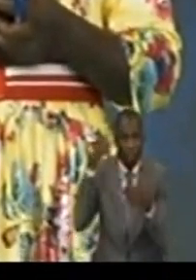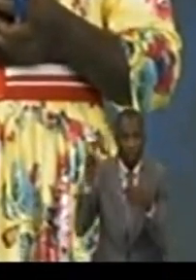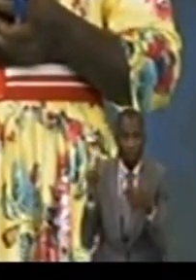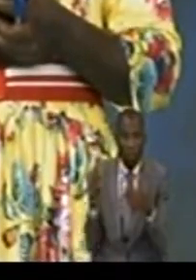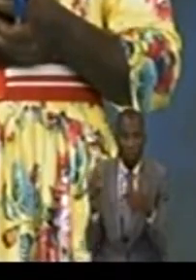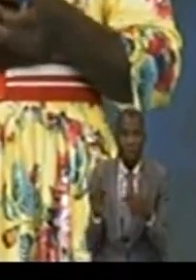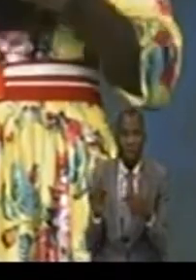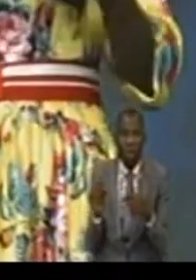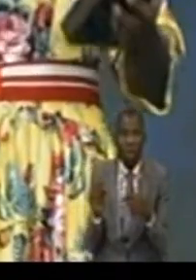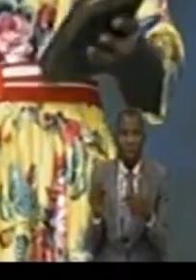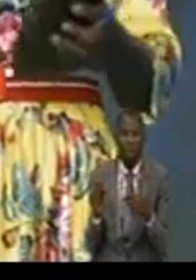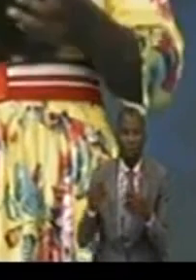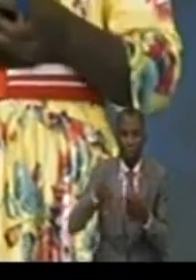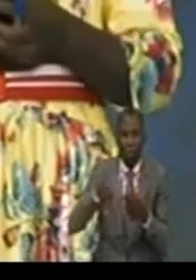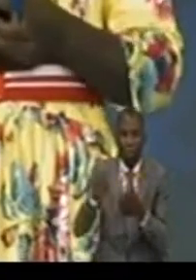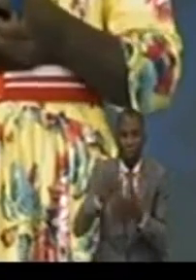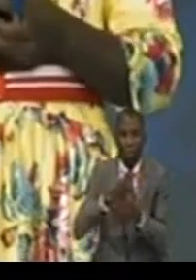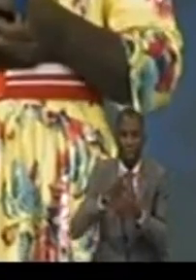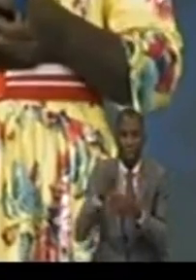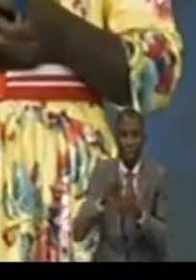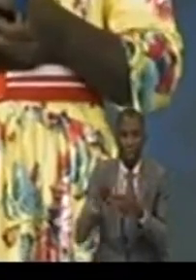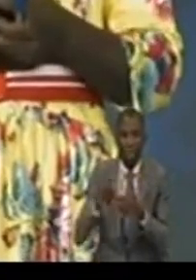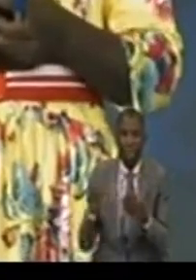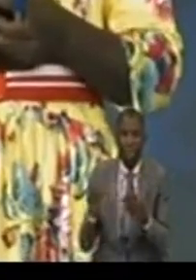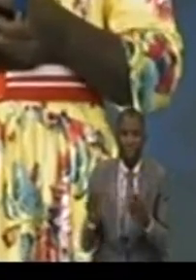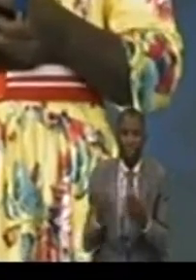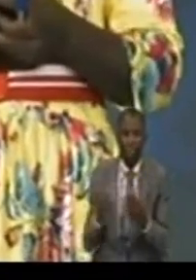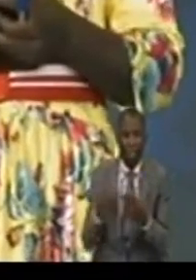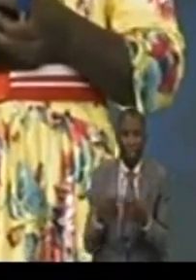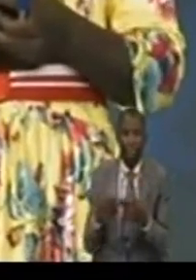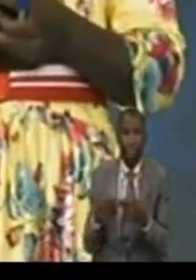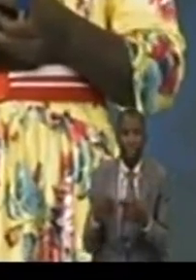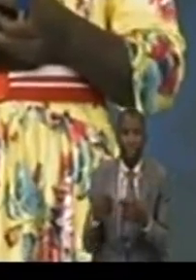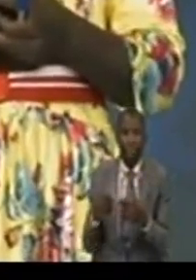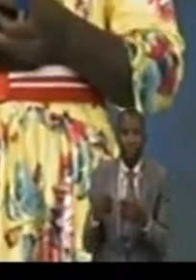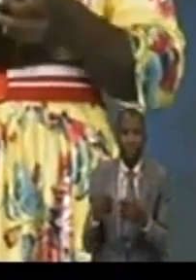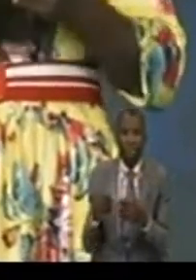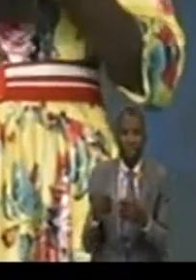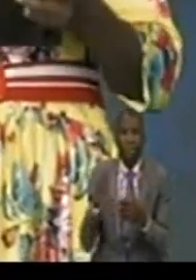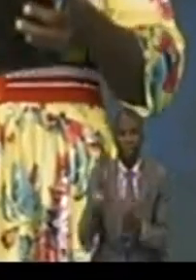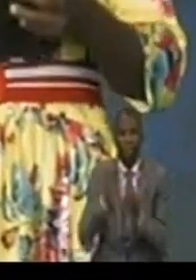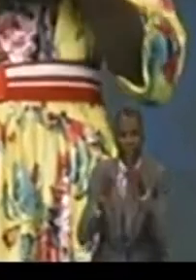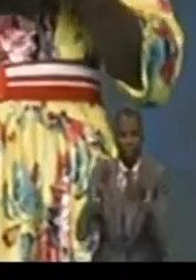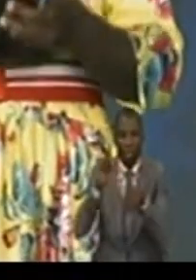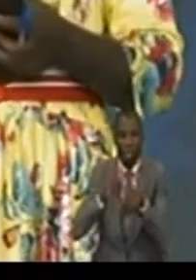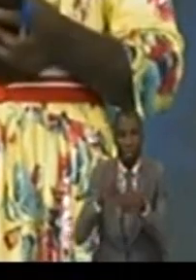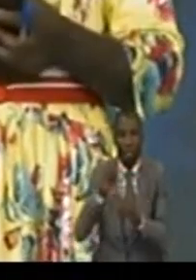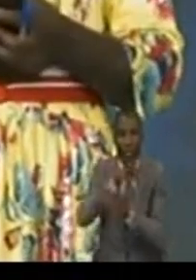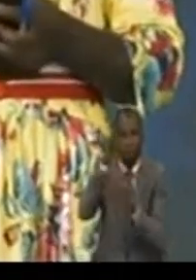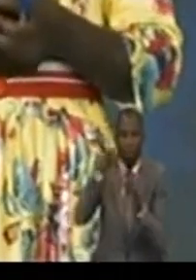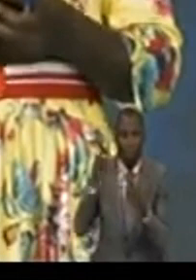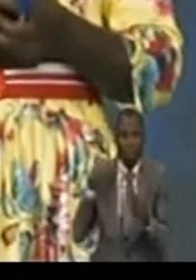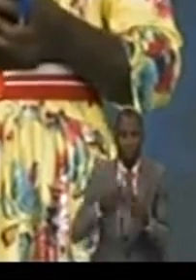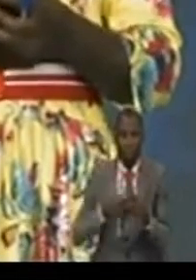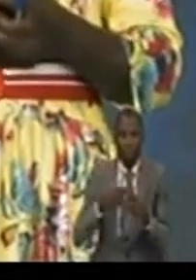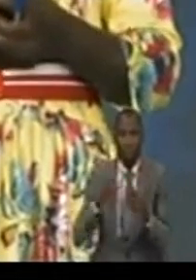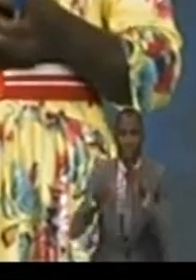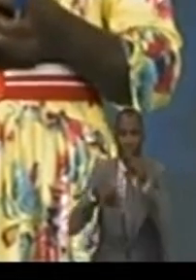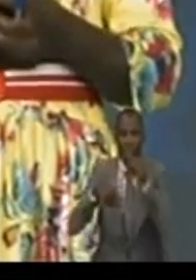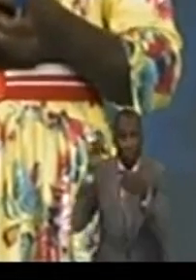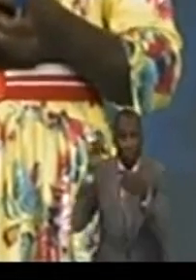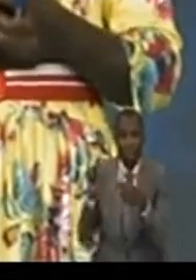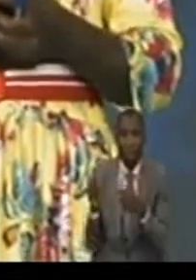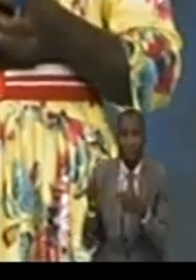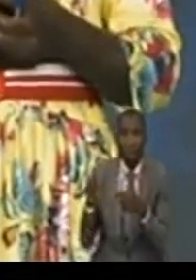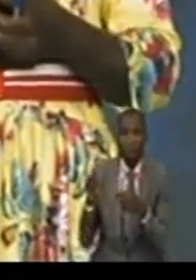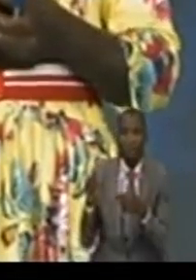early. She did not eat. Normally, when we go for medical checkup, they will tell us that she should always eat. So yesterday, she came out for